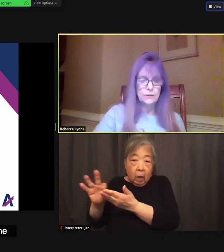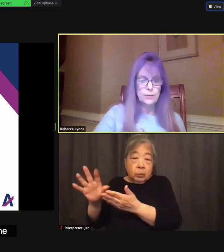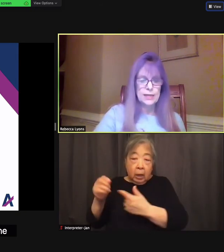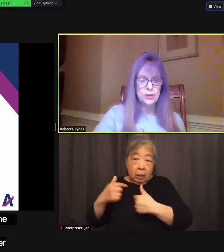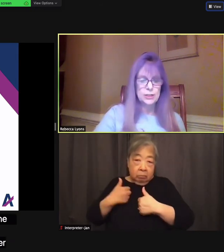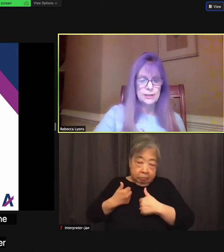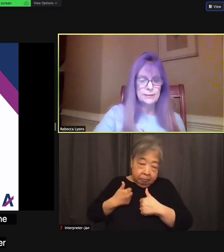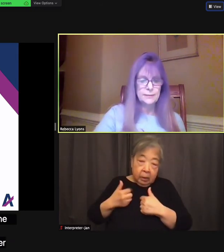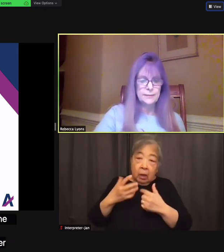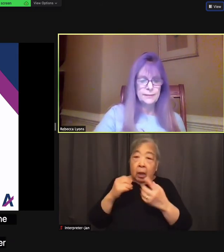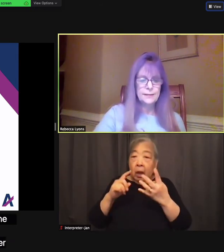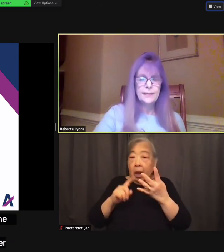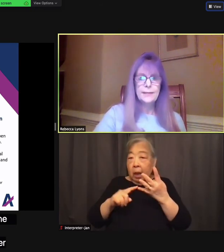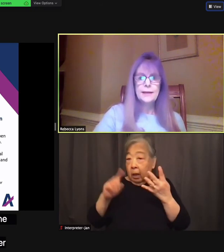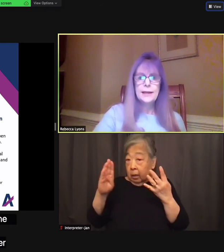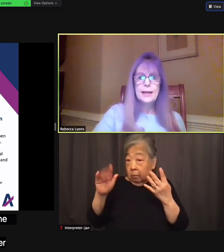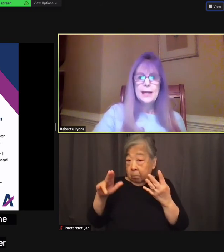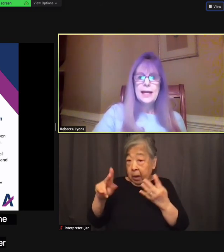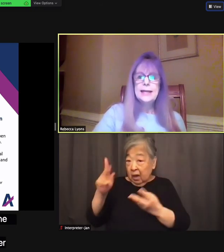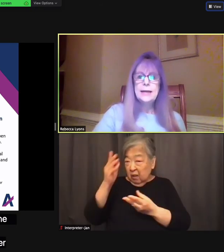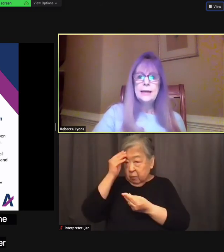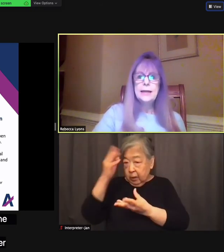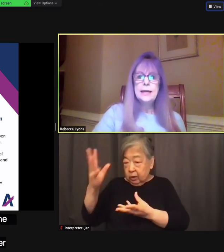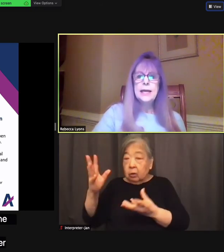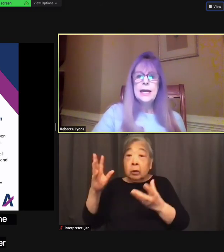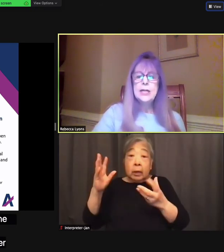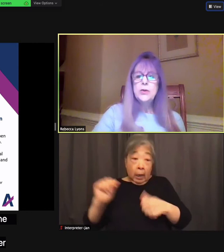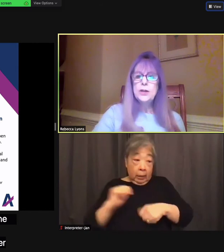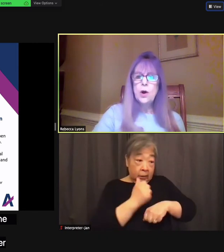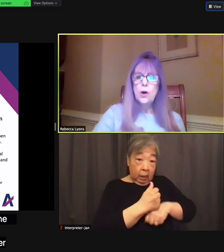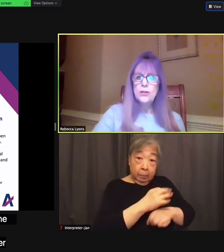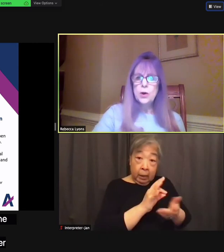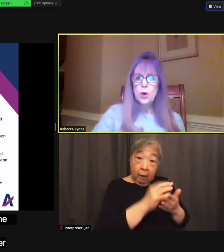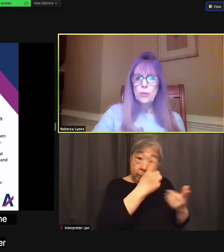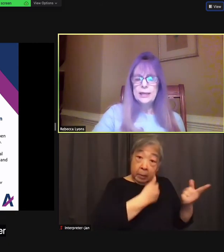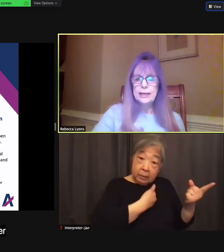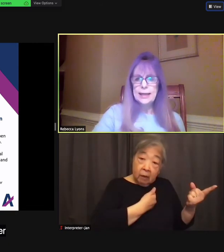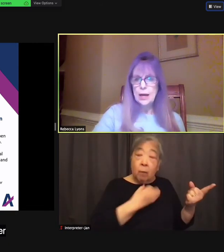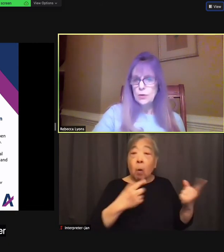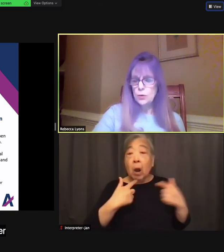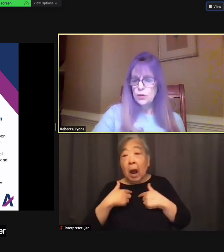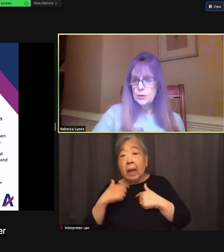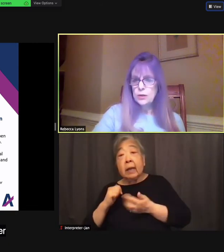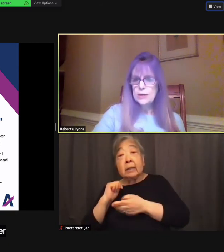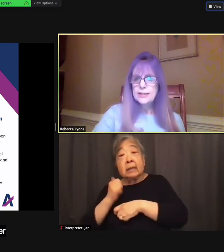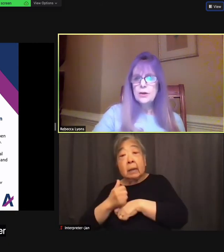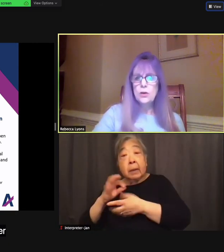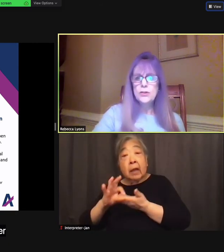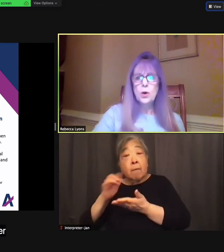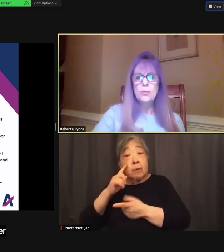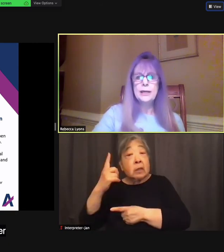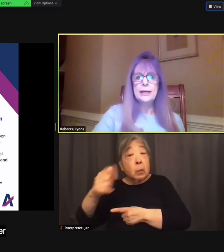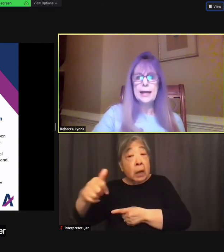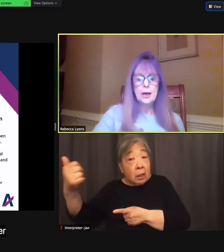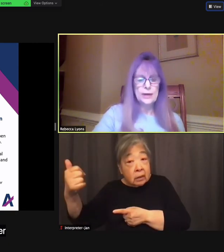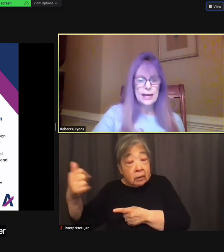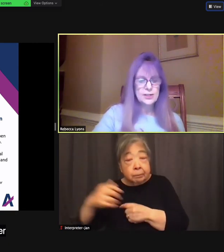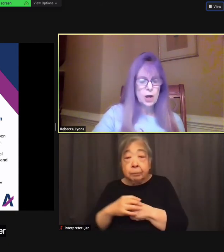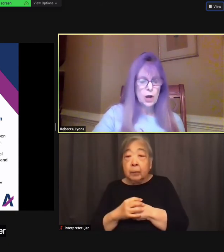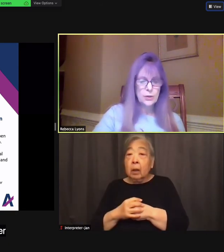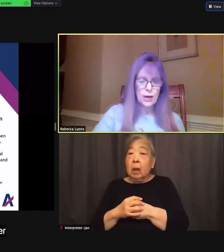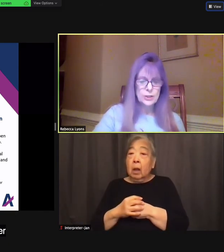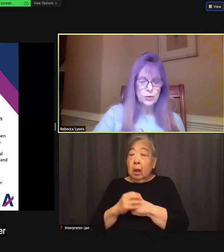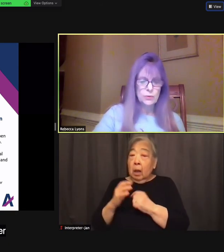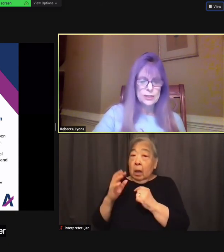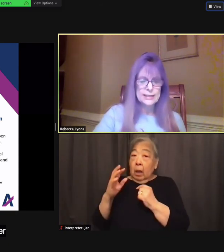account information. And then you can also open an account, or someone else can also open an account as